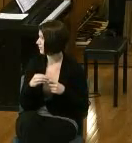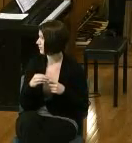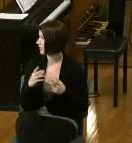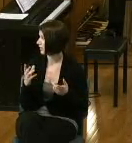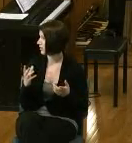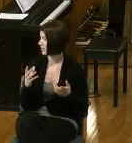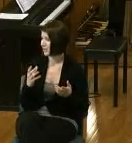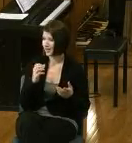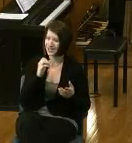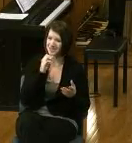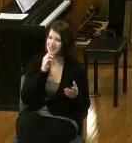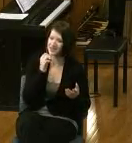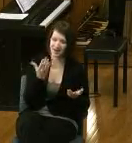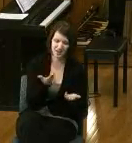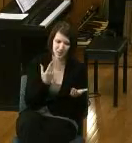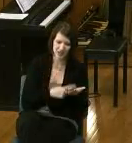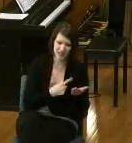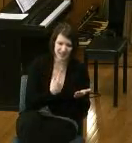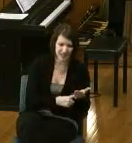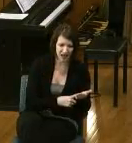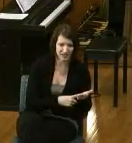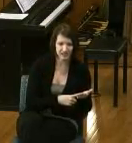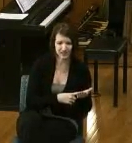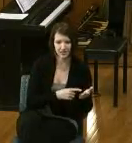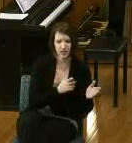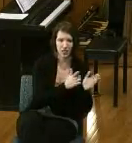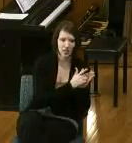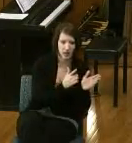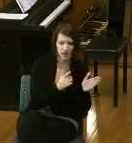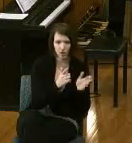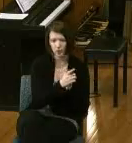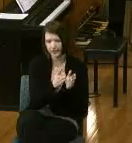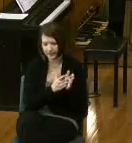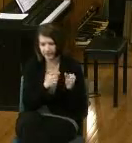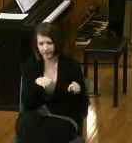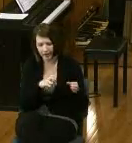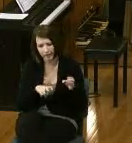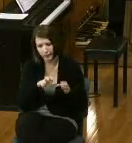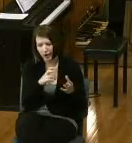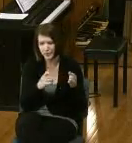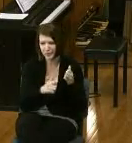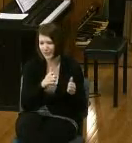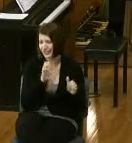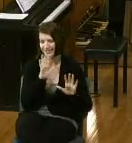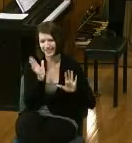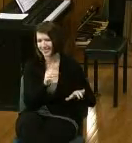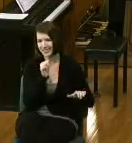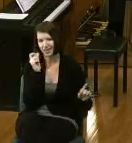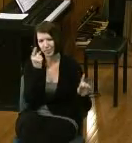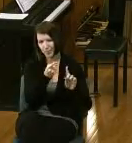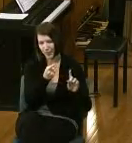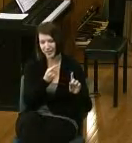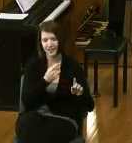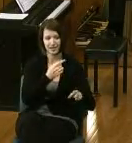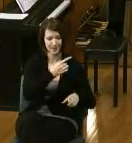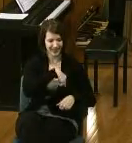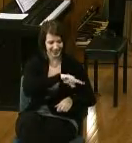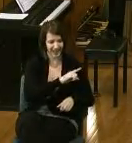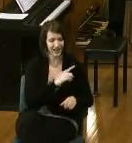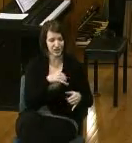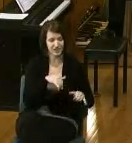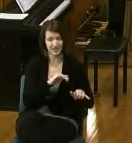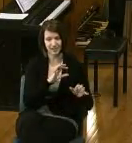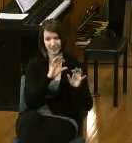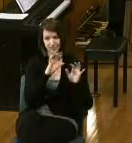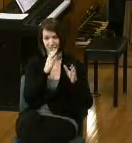is, they're children of God, and they wanted the same things for their children that woman 150 years